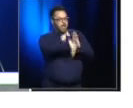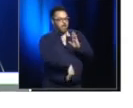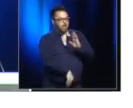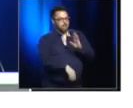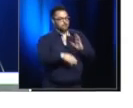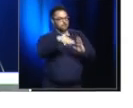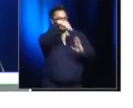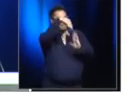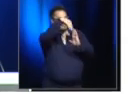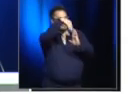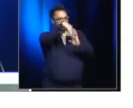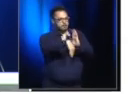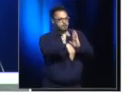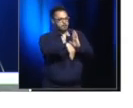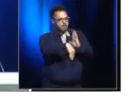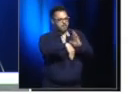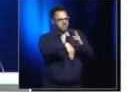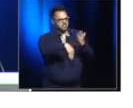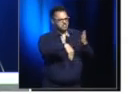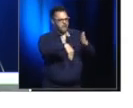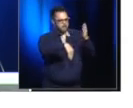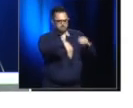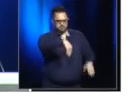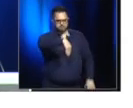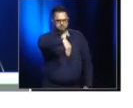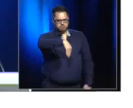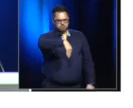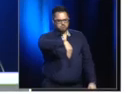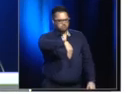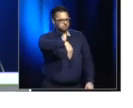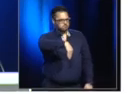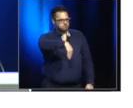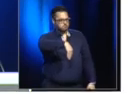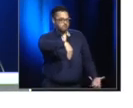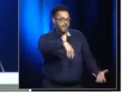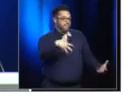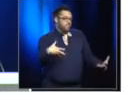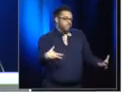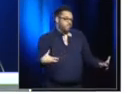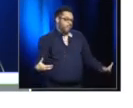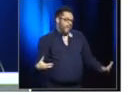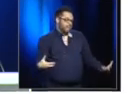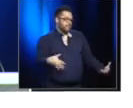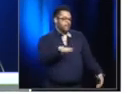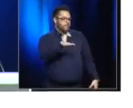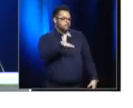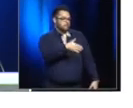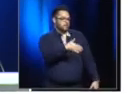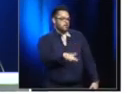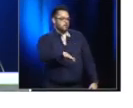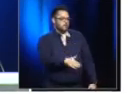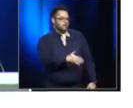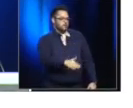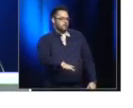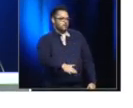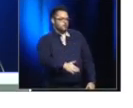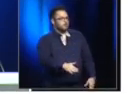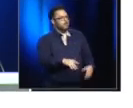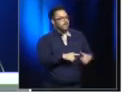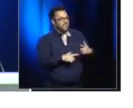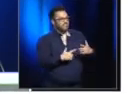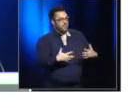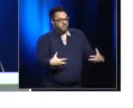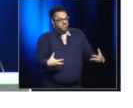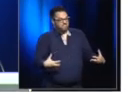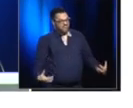just stops dead in the water. And depending on how fat they are, they either sink, or if they're really fat,